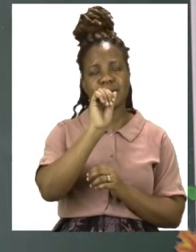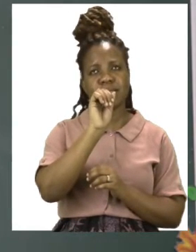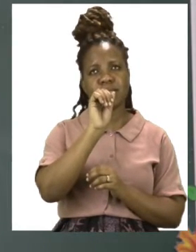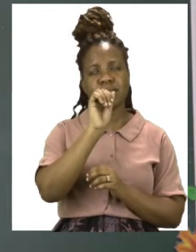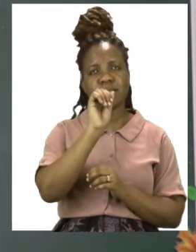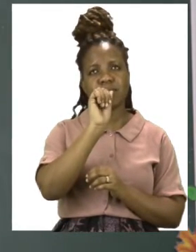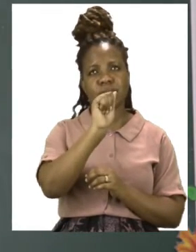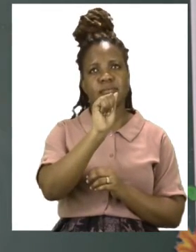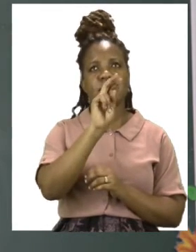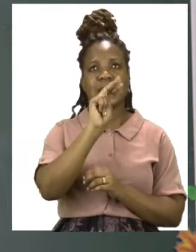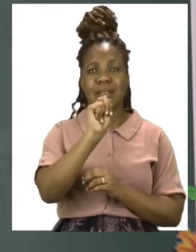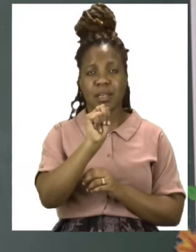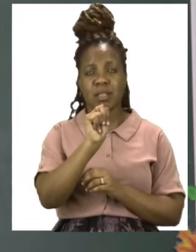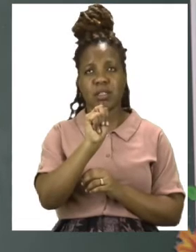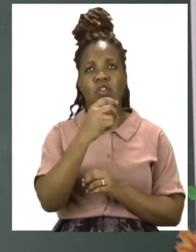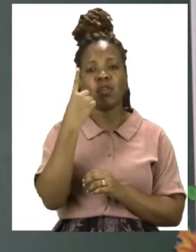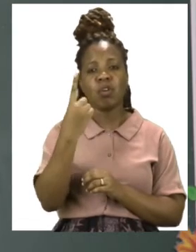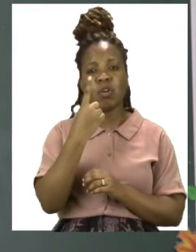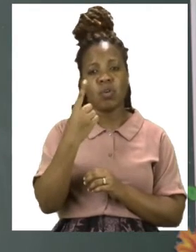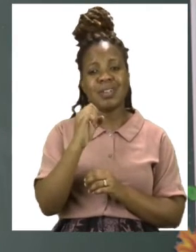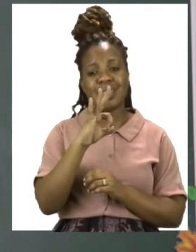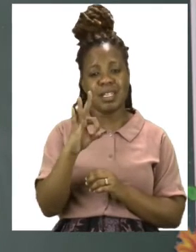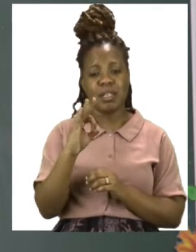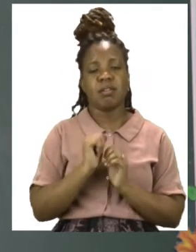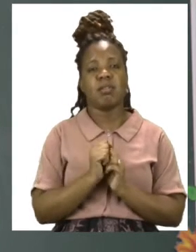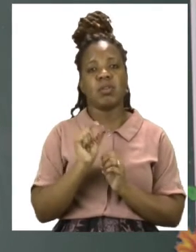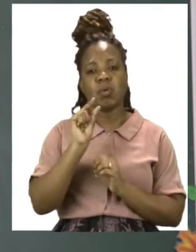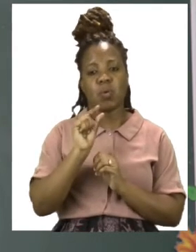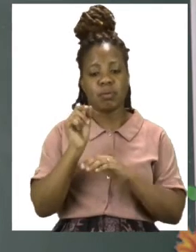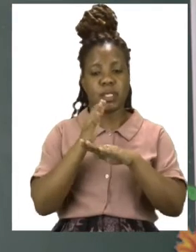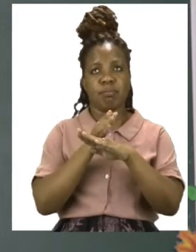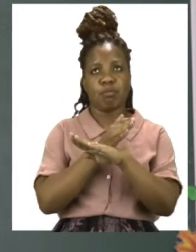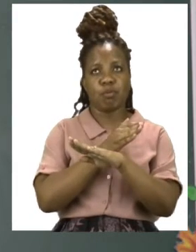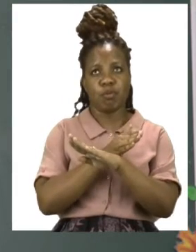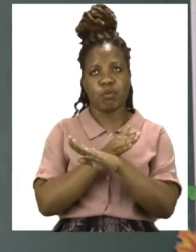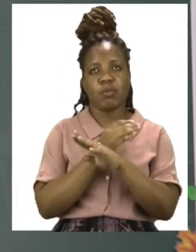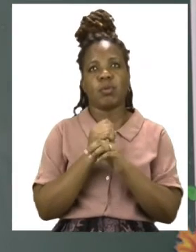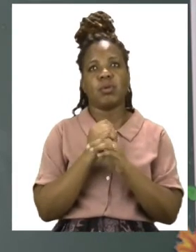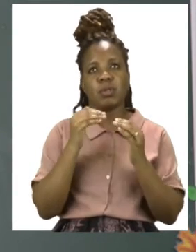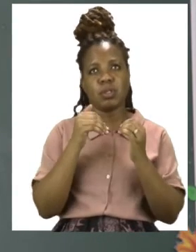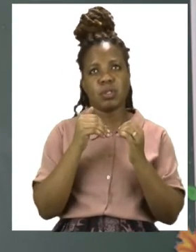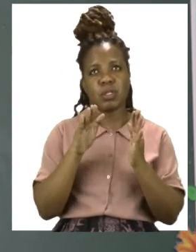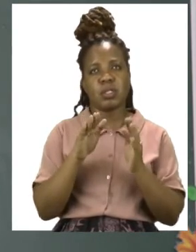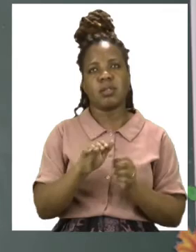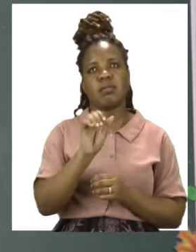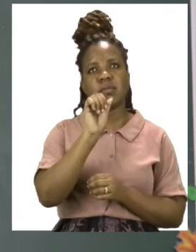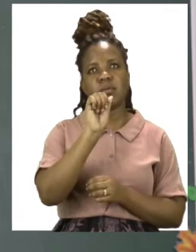have vowel sounds at the beginning, like a, e,